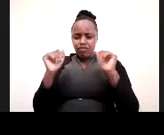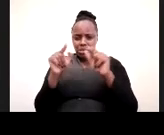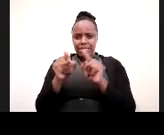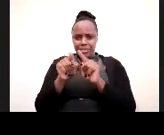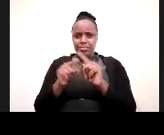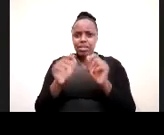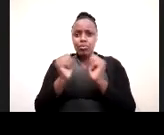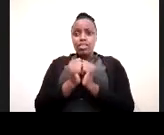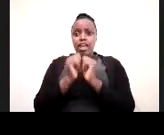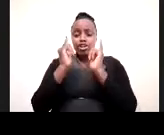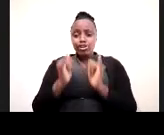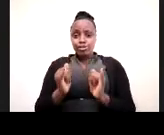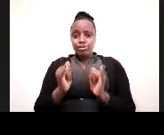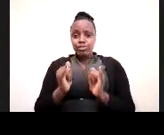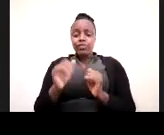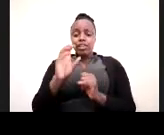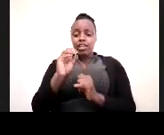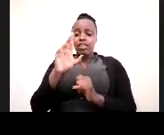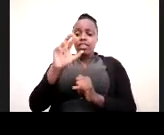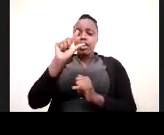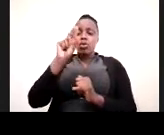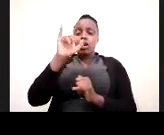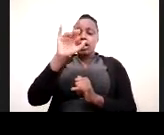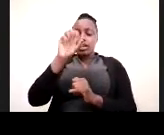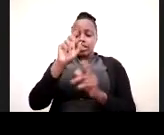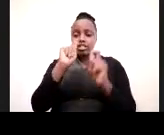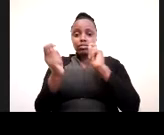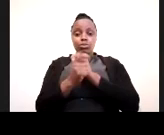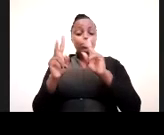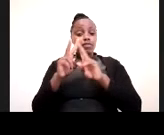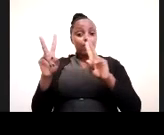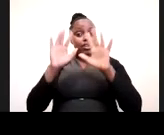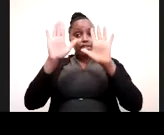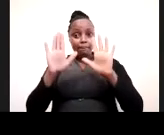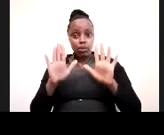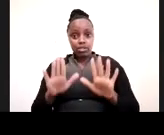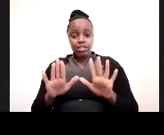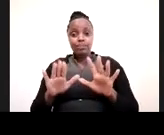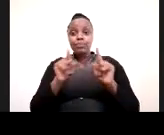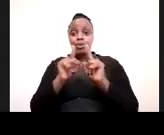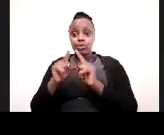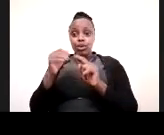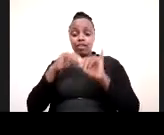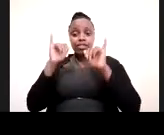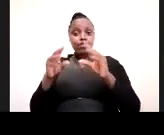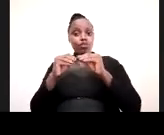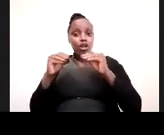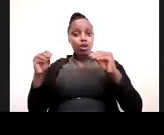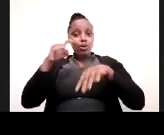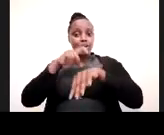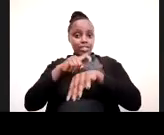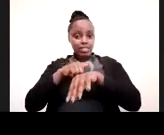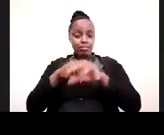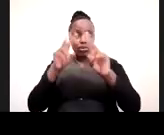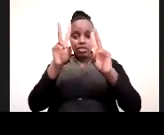new EU organic reform rolls out will be very, very important. It's taken a long time in terms of you